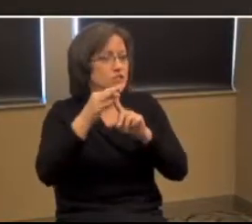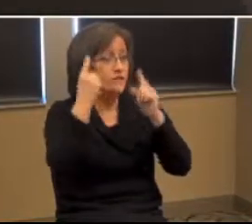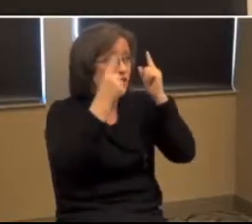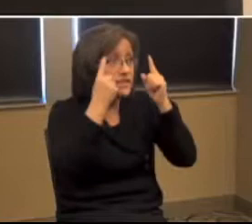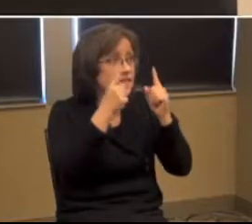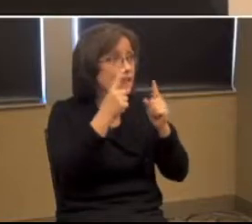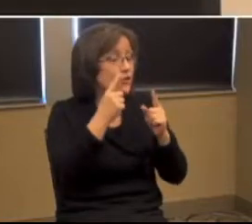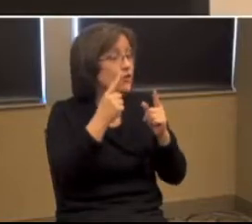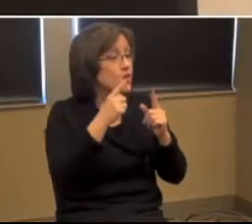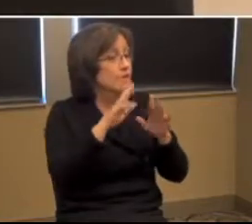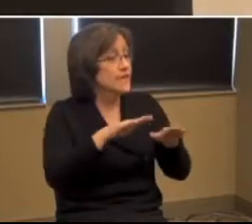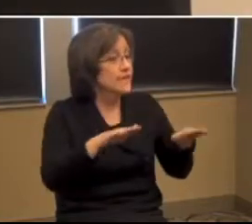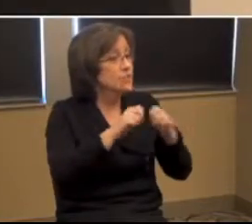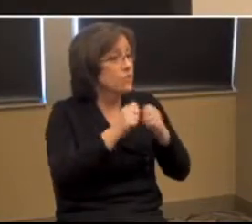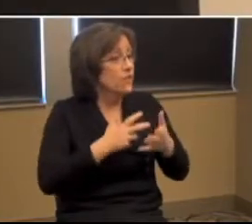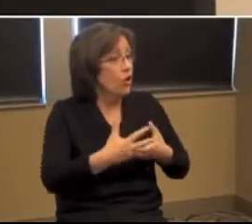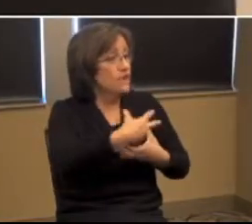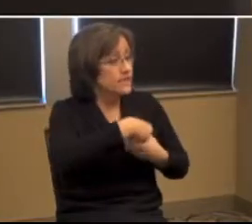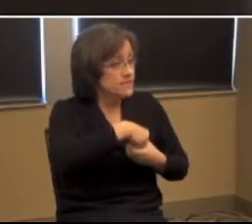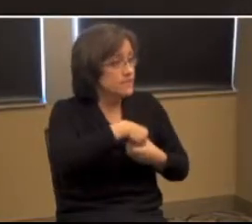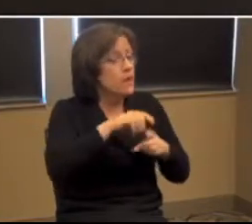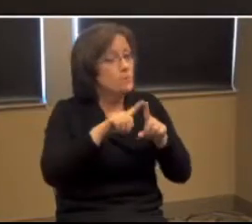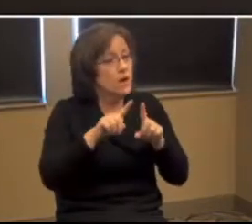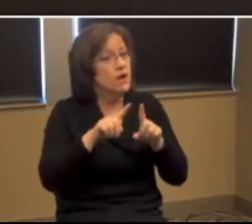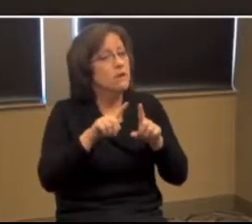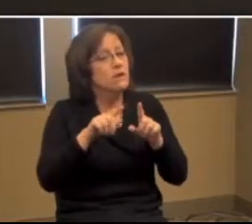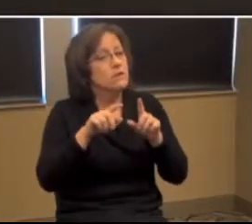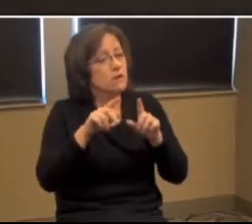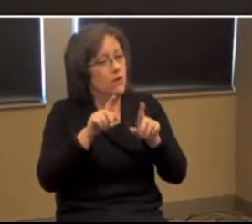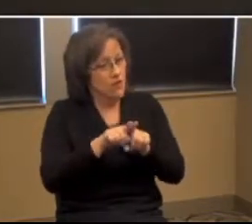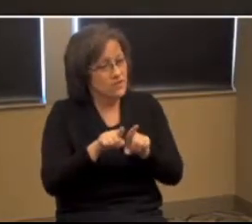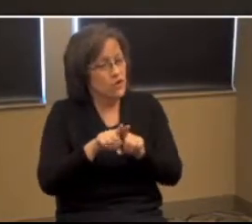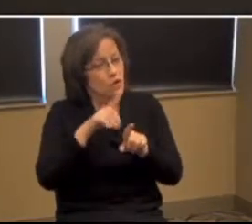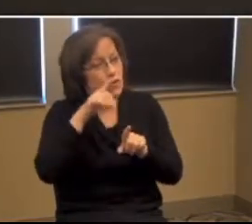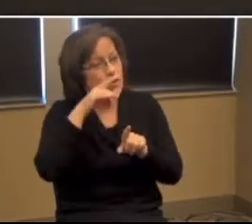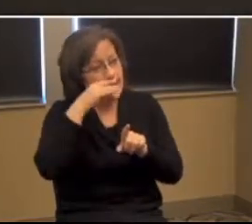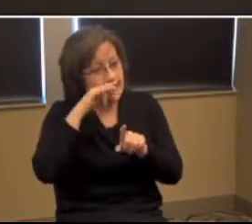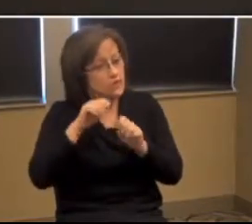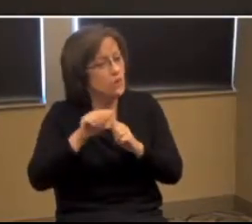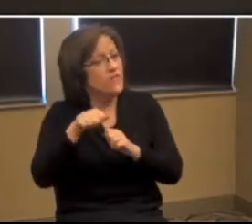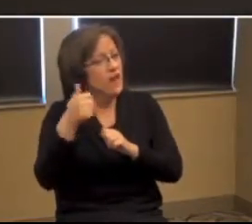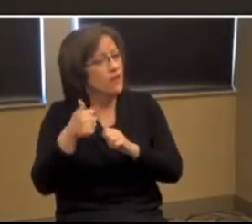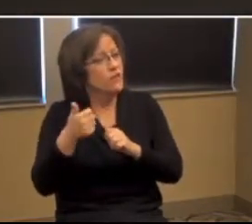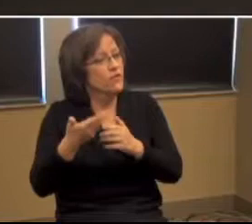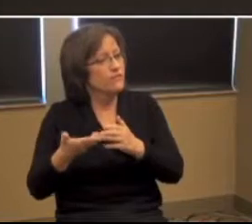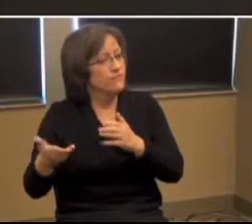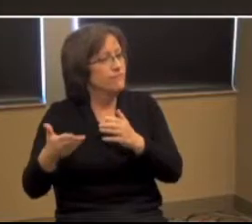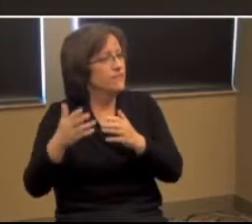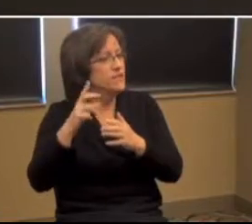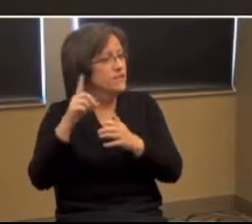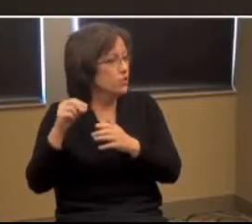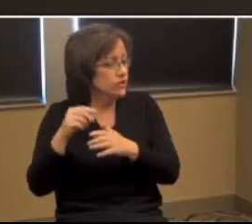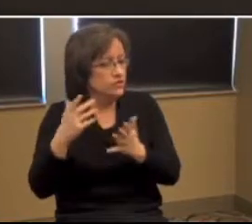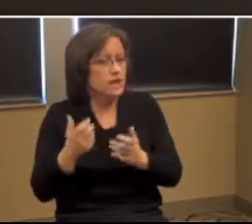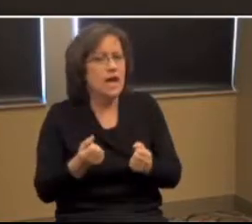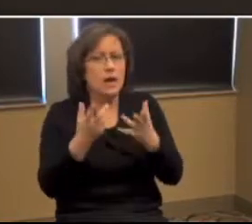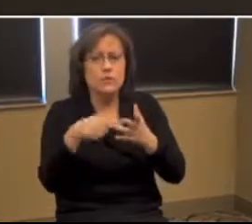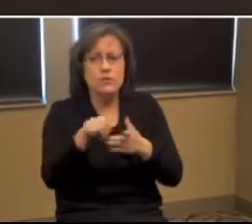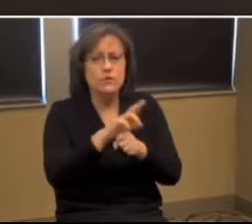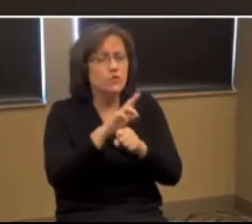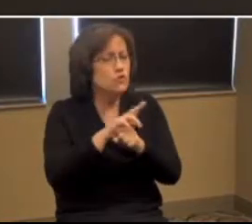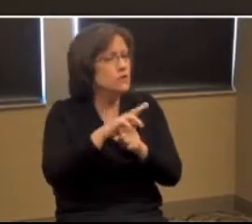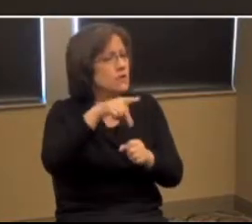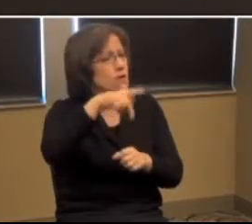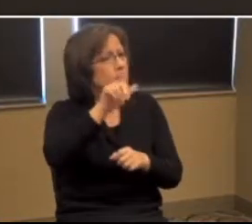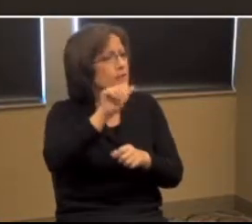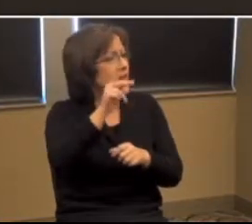even other kids with other complexities, this definitely helps out. How many of you use a planner?